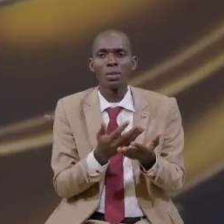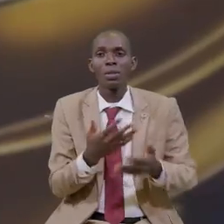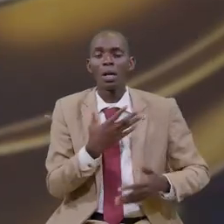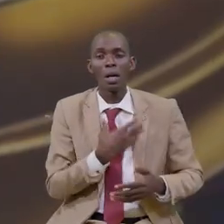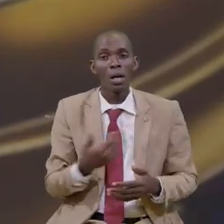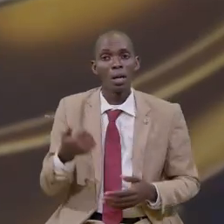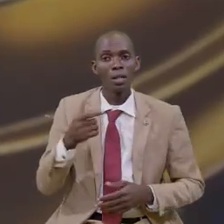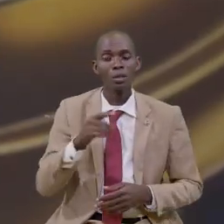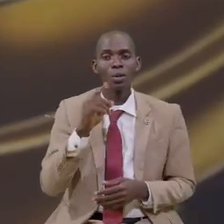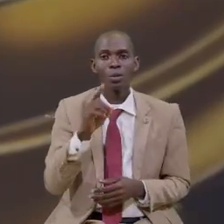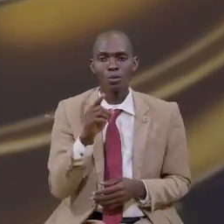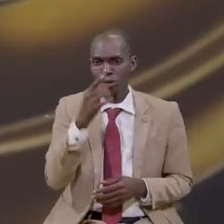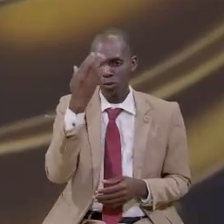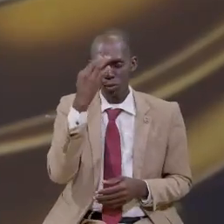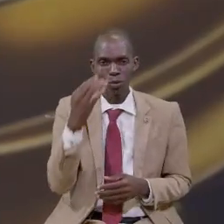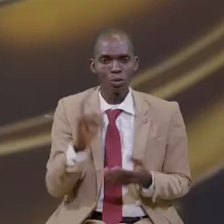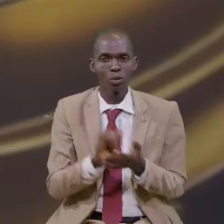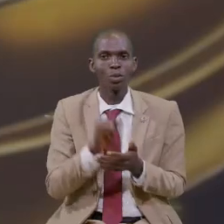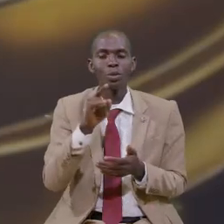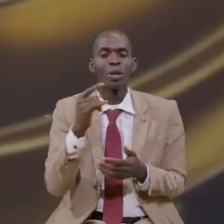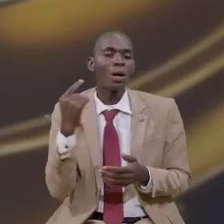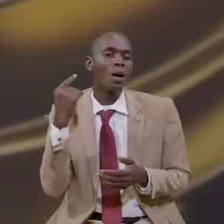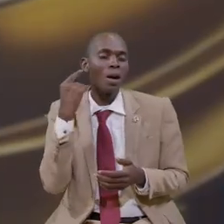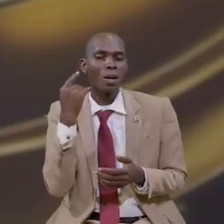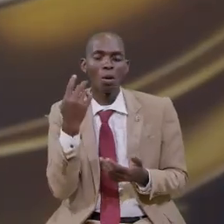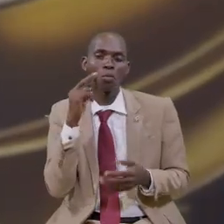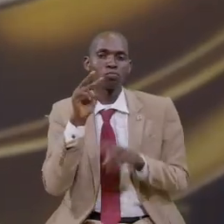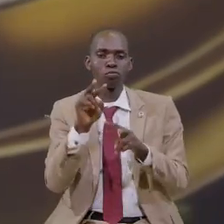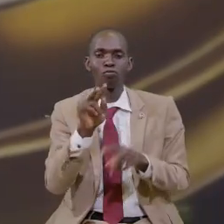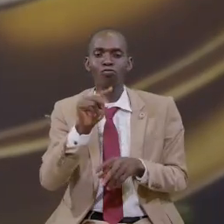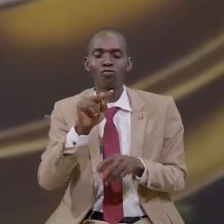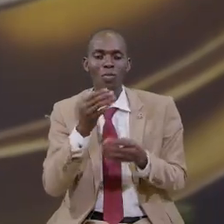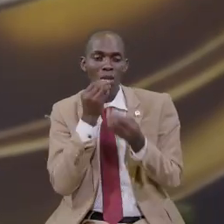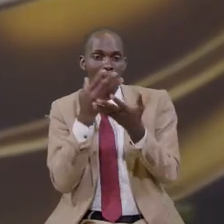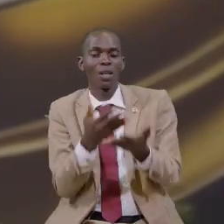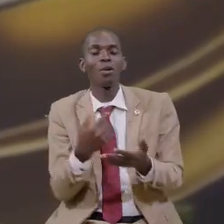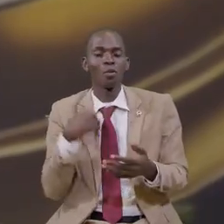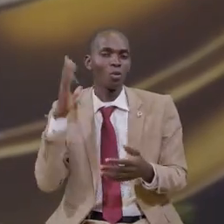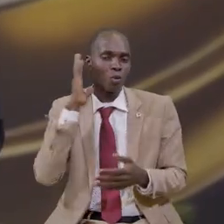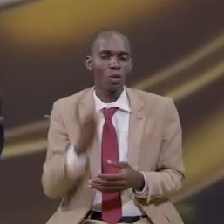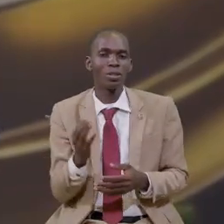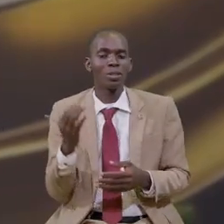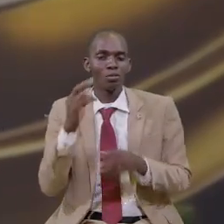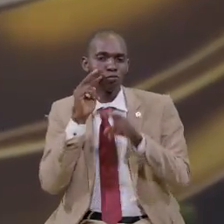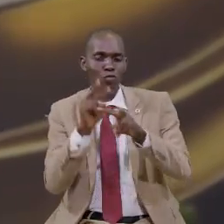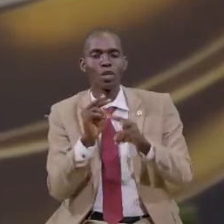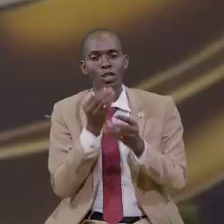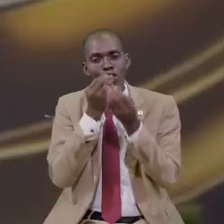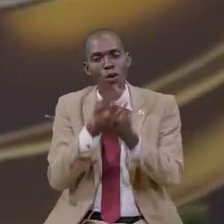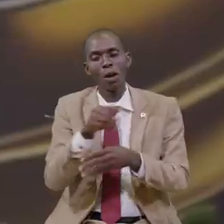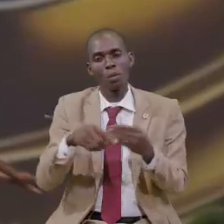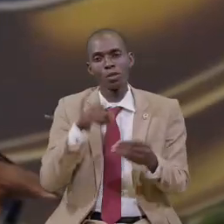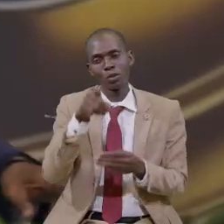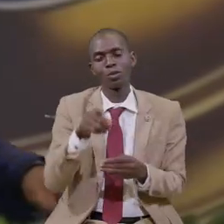on the radio about you? Well, we'll hear the news about you. We cannot hide a